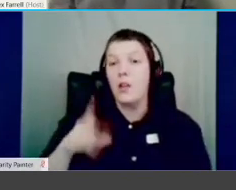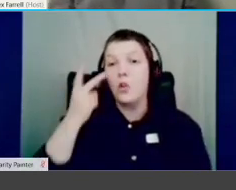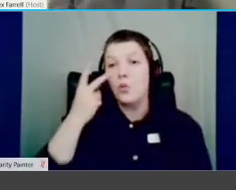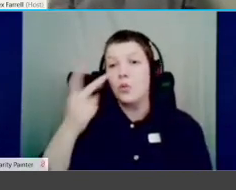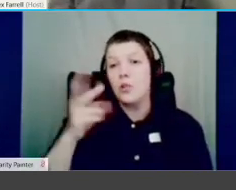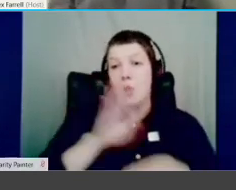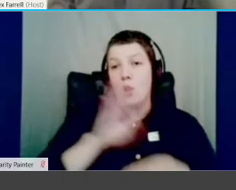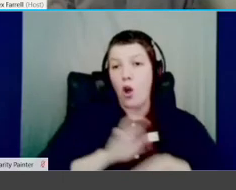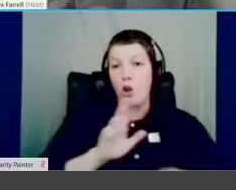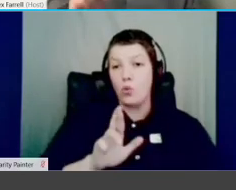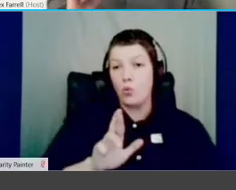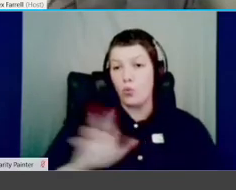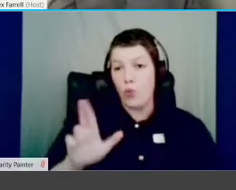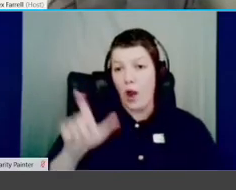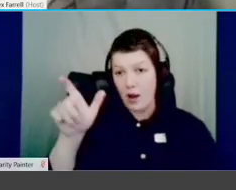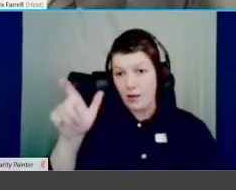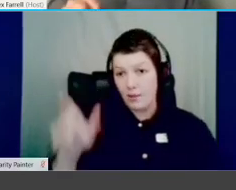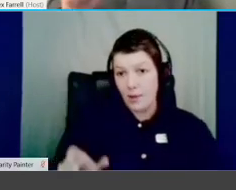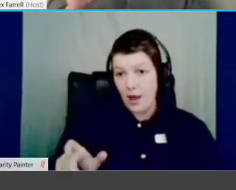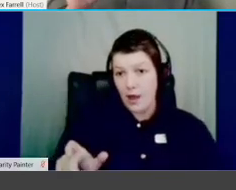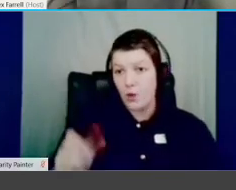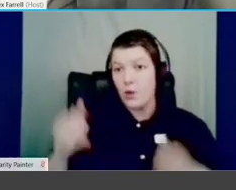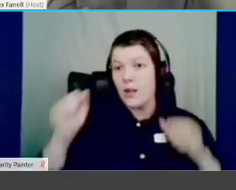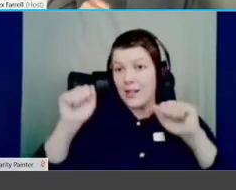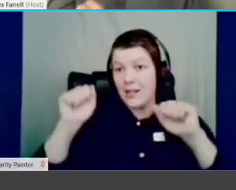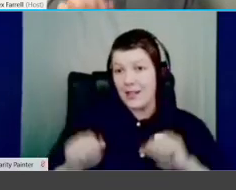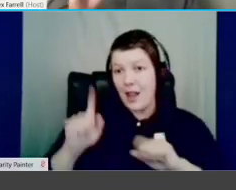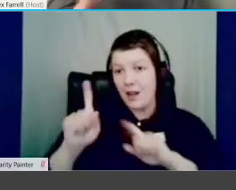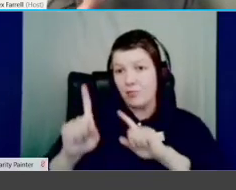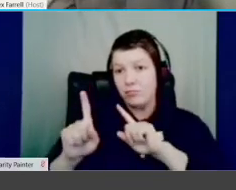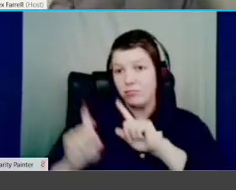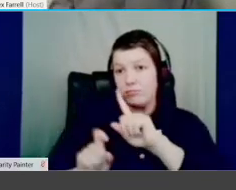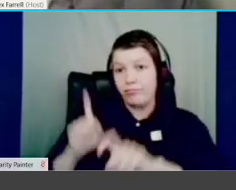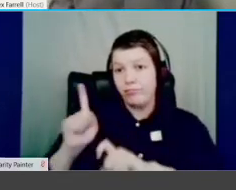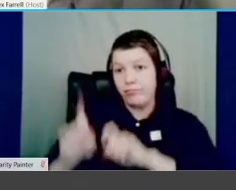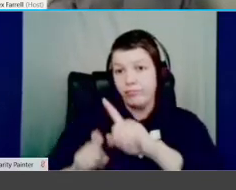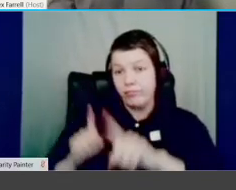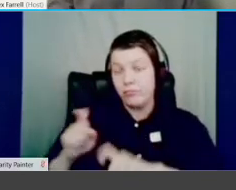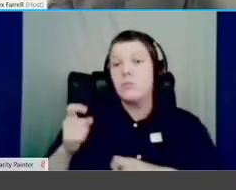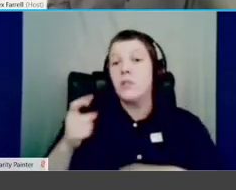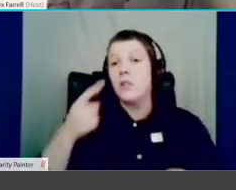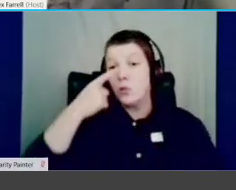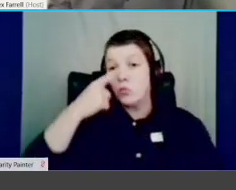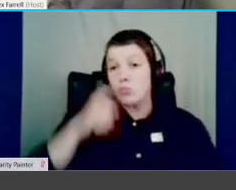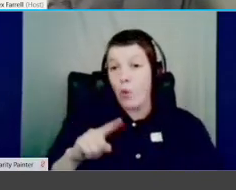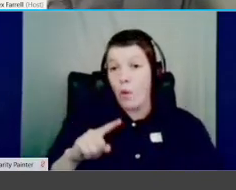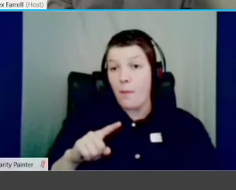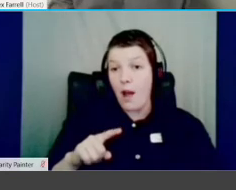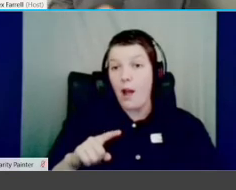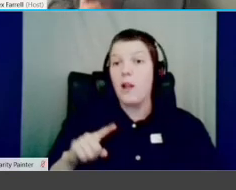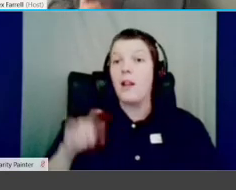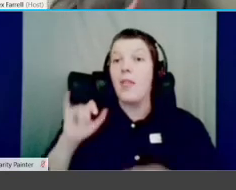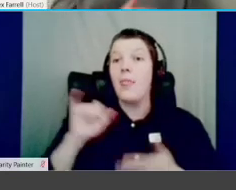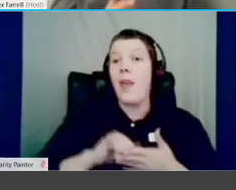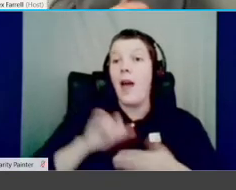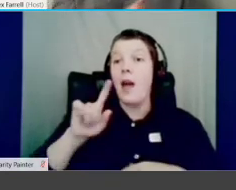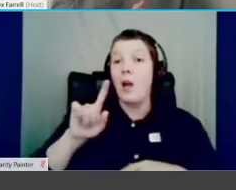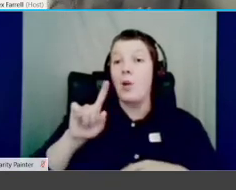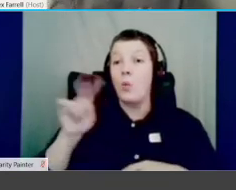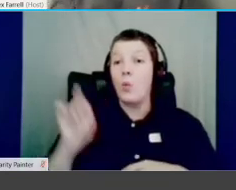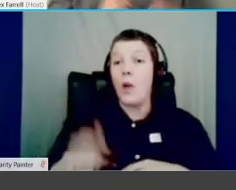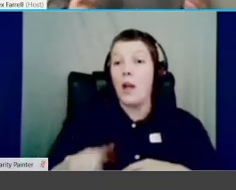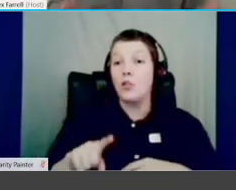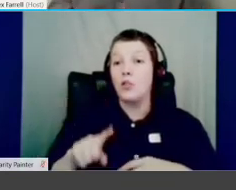your screen. I will just say that if you do have a question, if you will address that question to all panelists instead of just one of